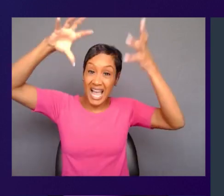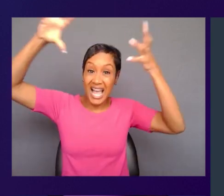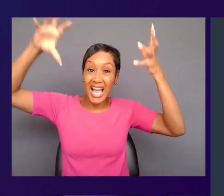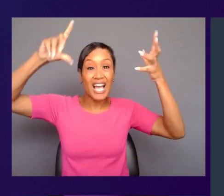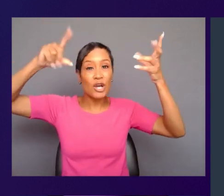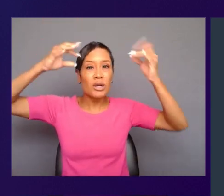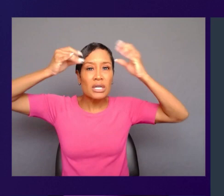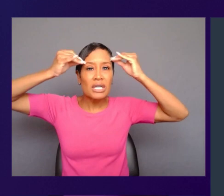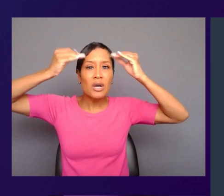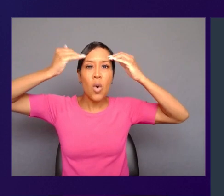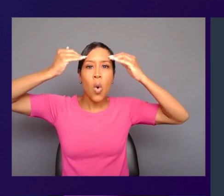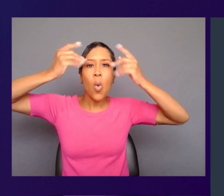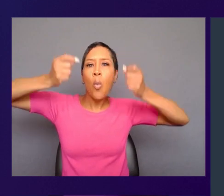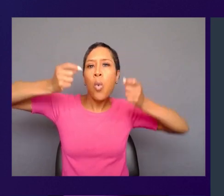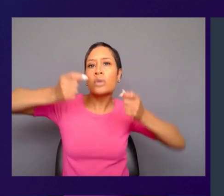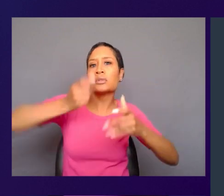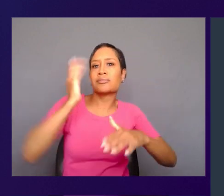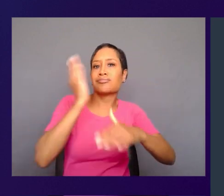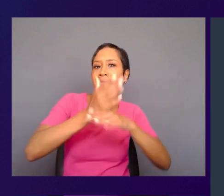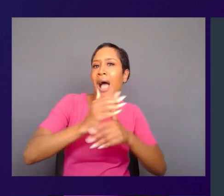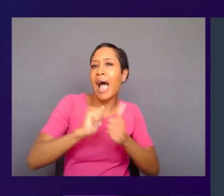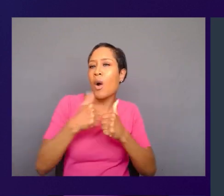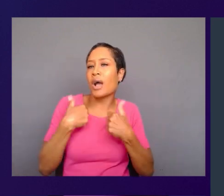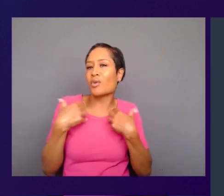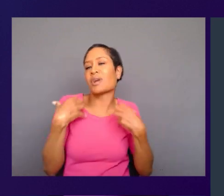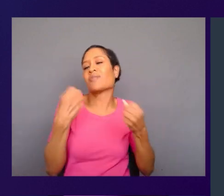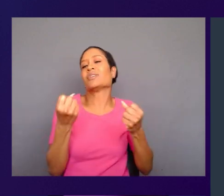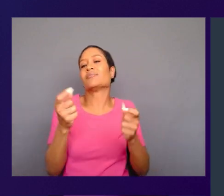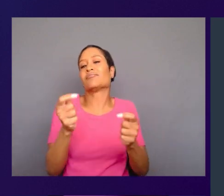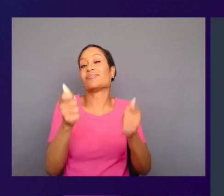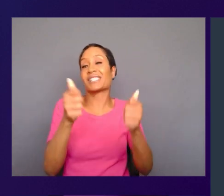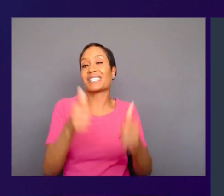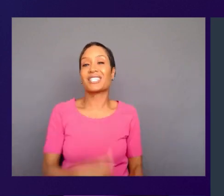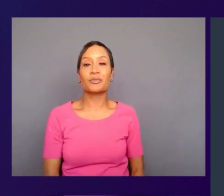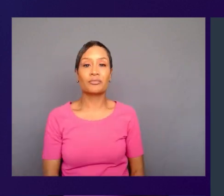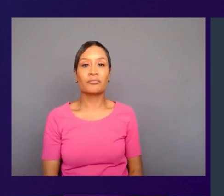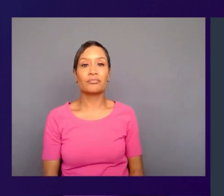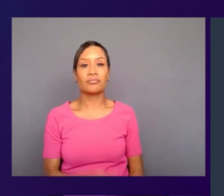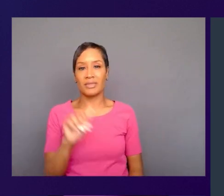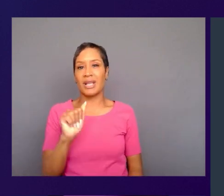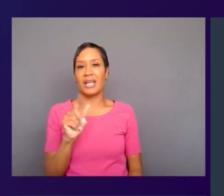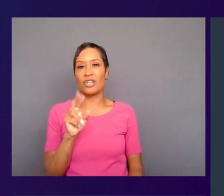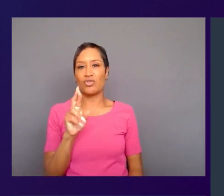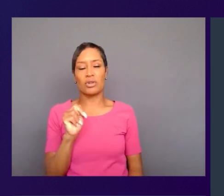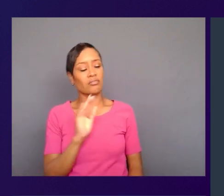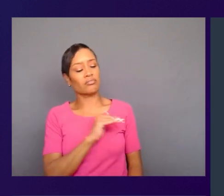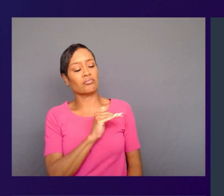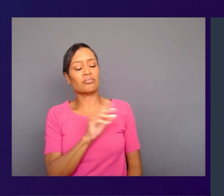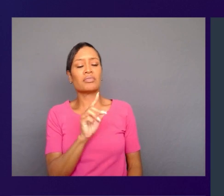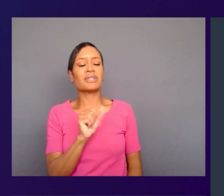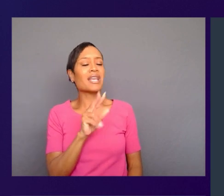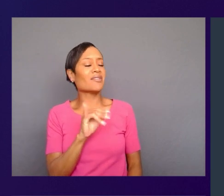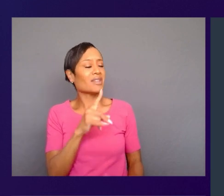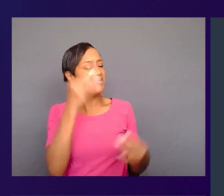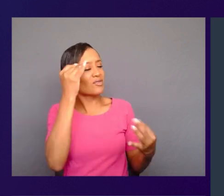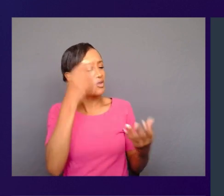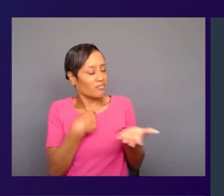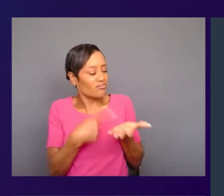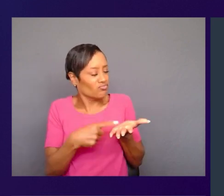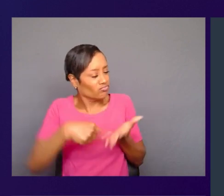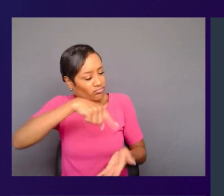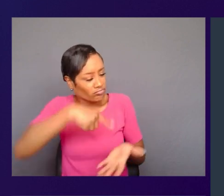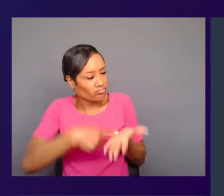those disruptions are and how you can recover quickly from them. Dave, anything coming to mind for you, as we talk through this? Well,